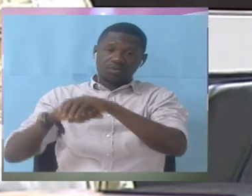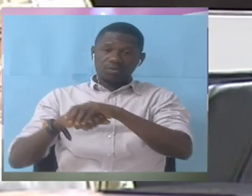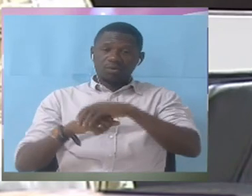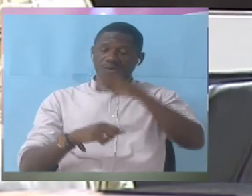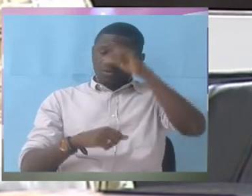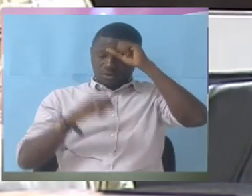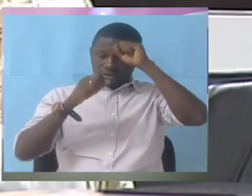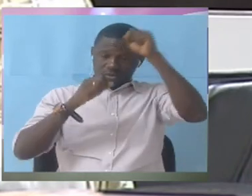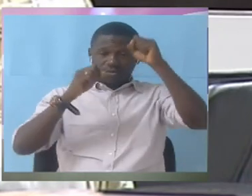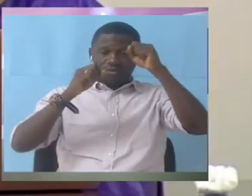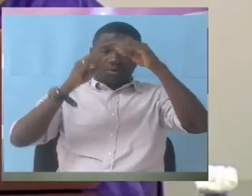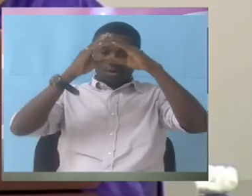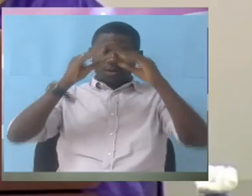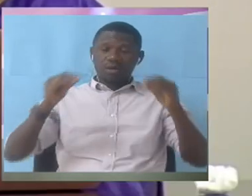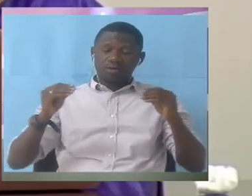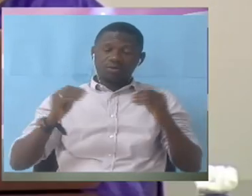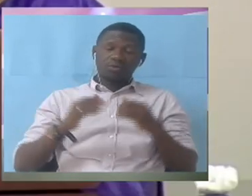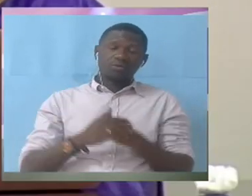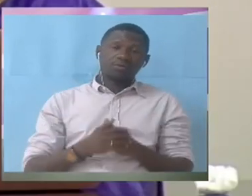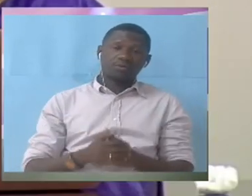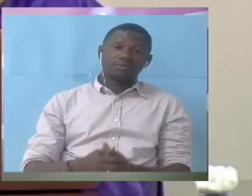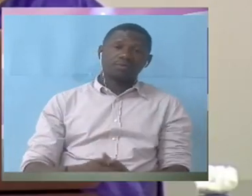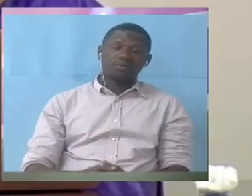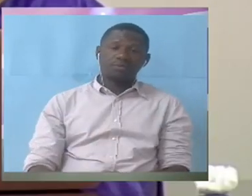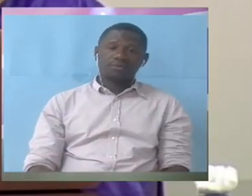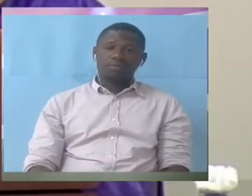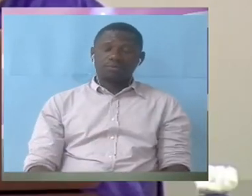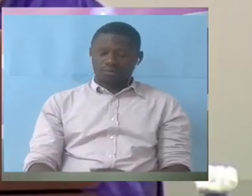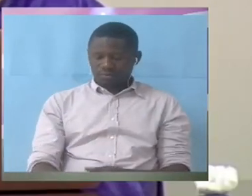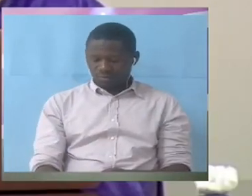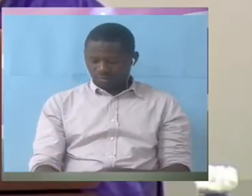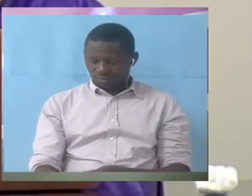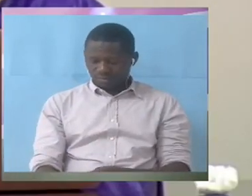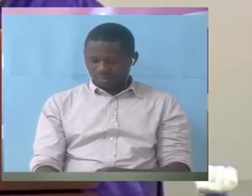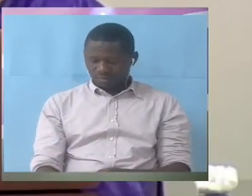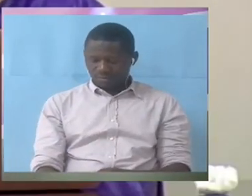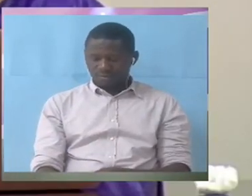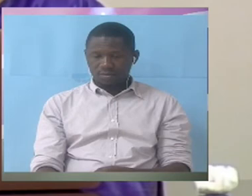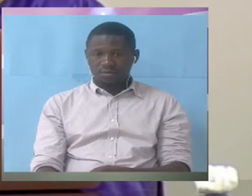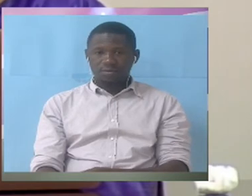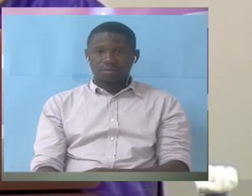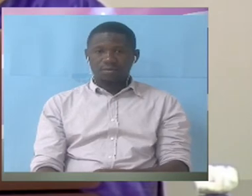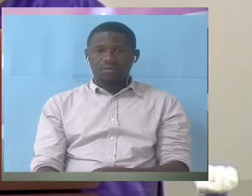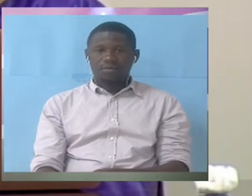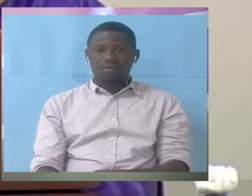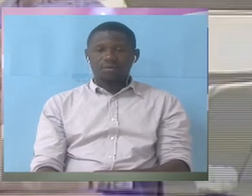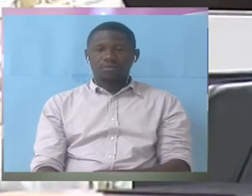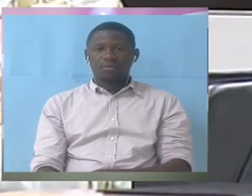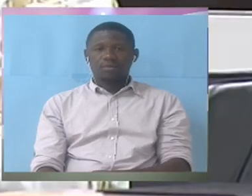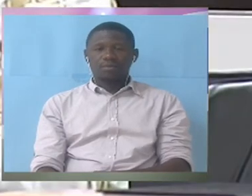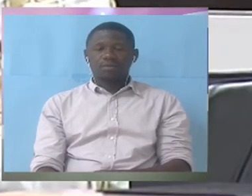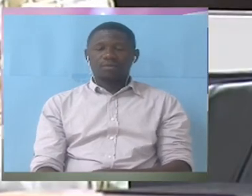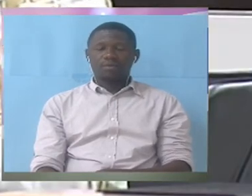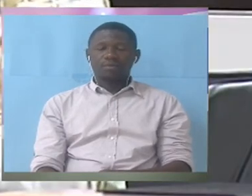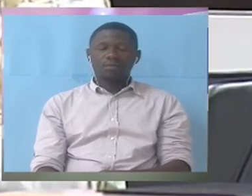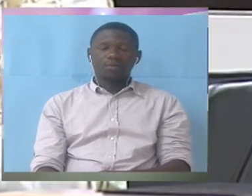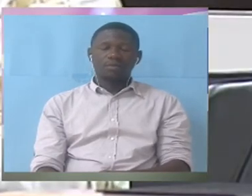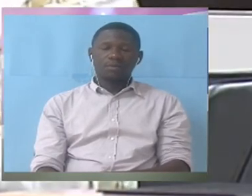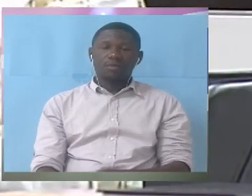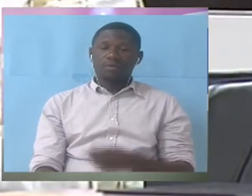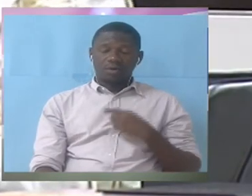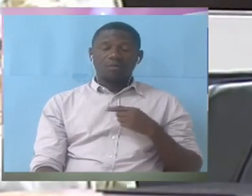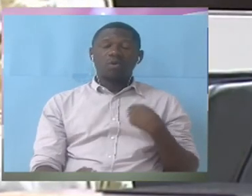Doctor, when you speak the one no, I'm just language. I'm just saying what he said. I will now explain what he